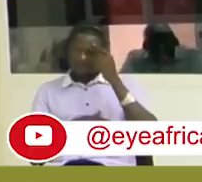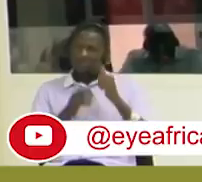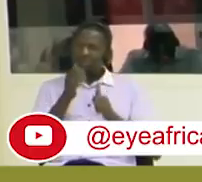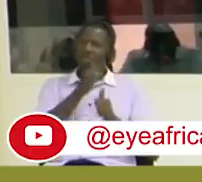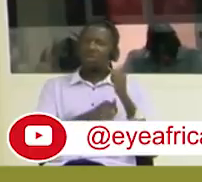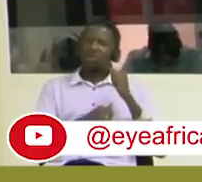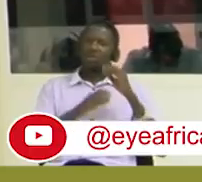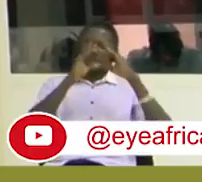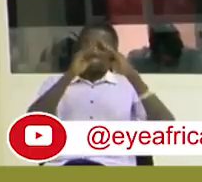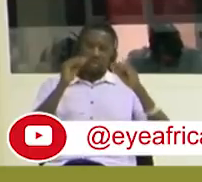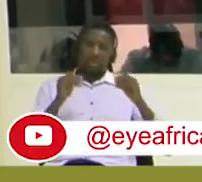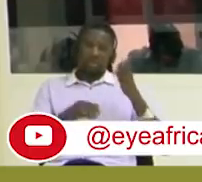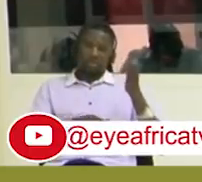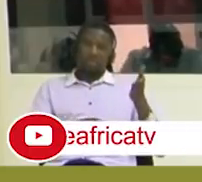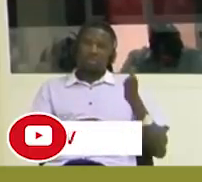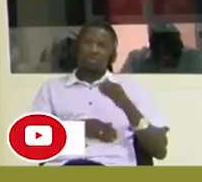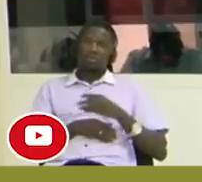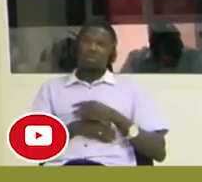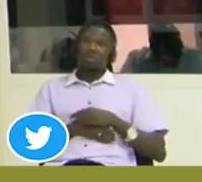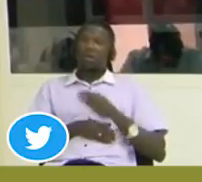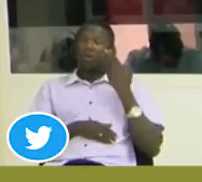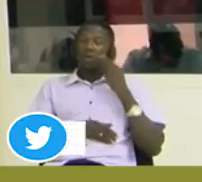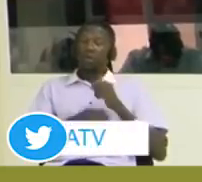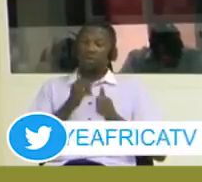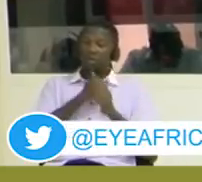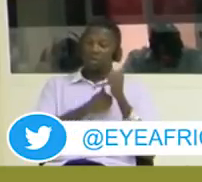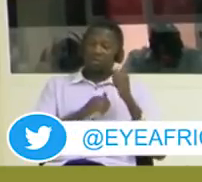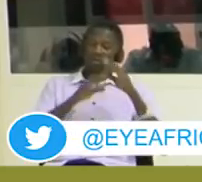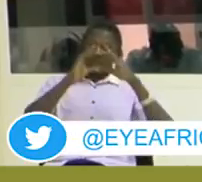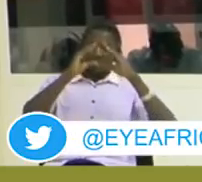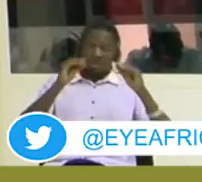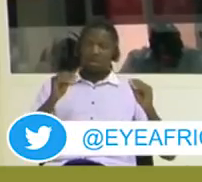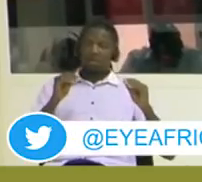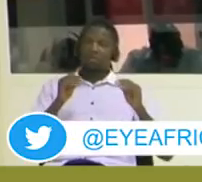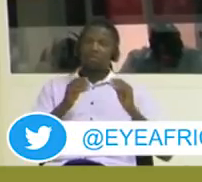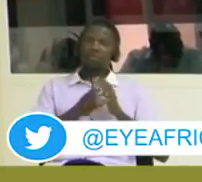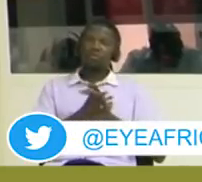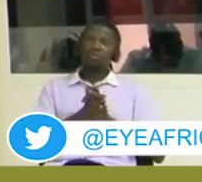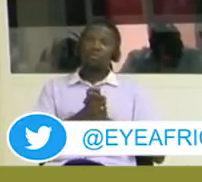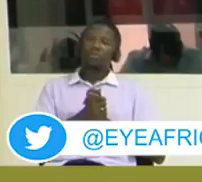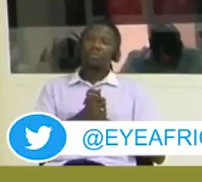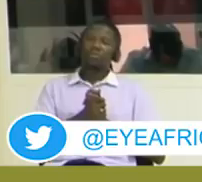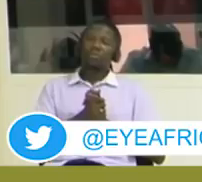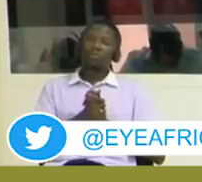house. And when he came to the house,